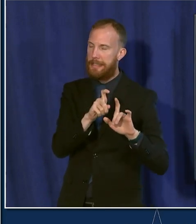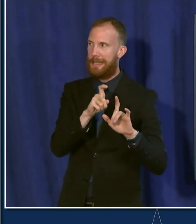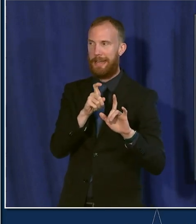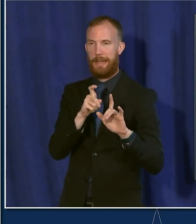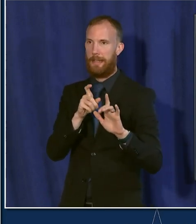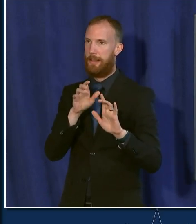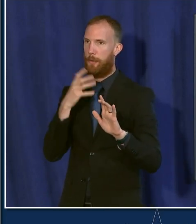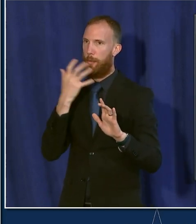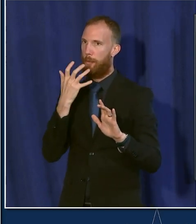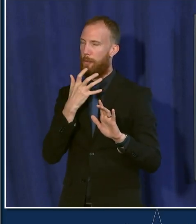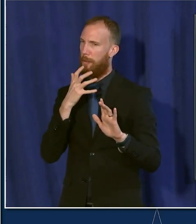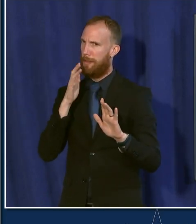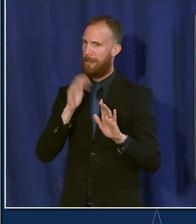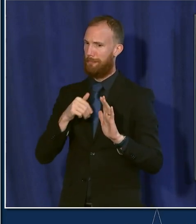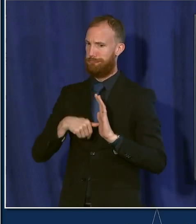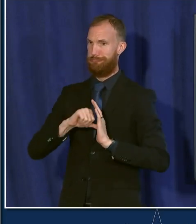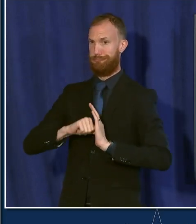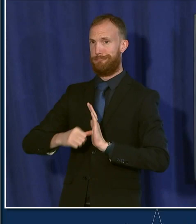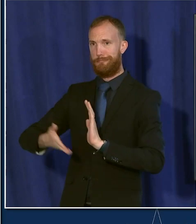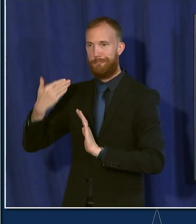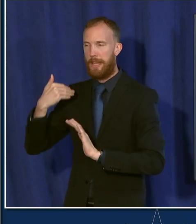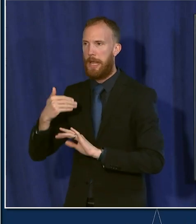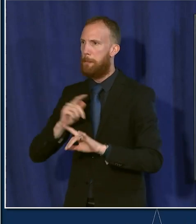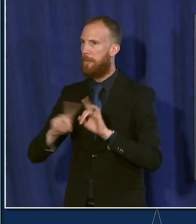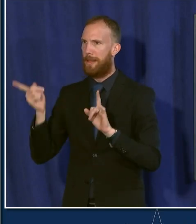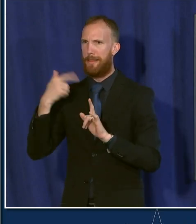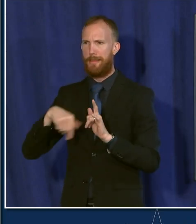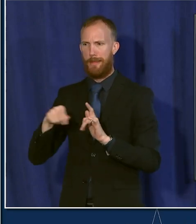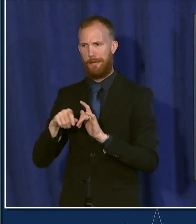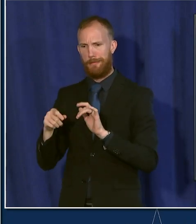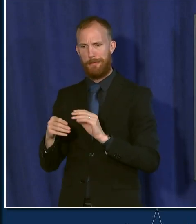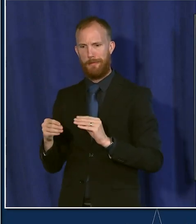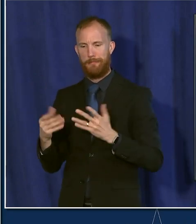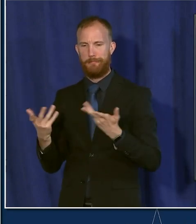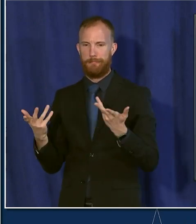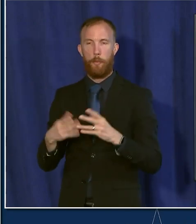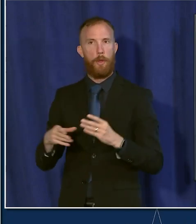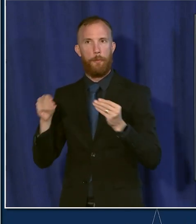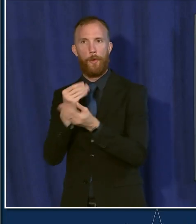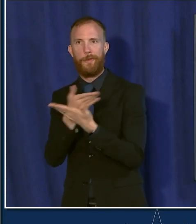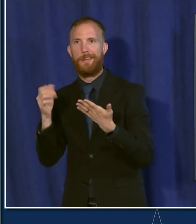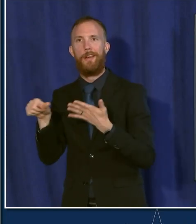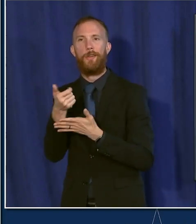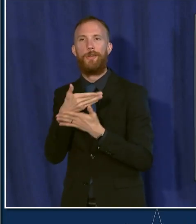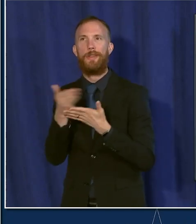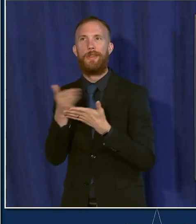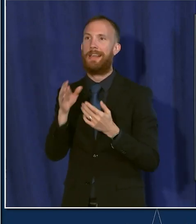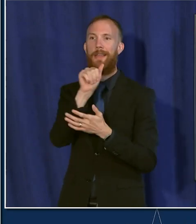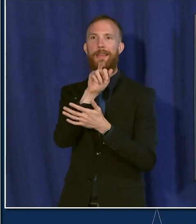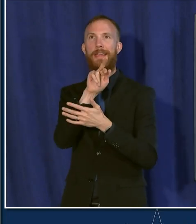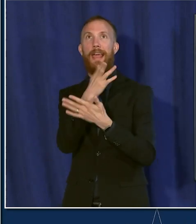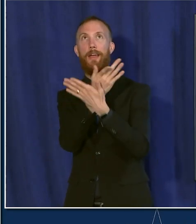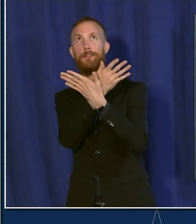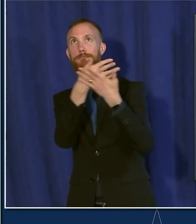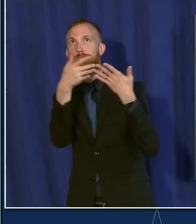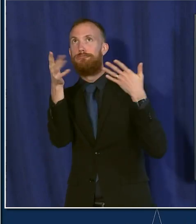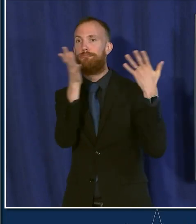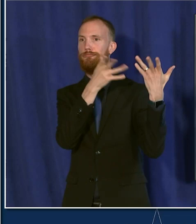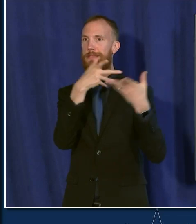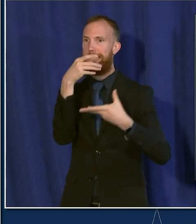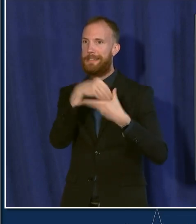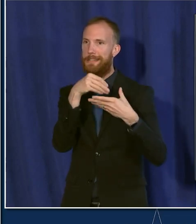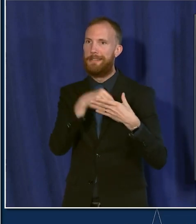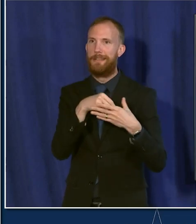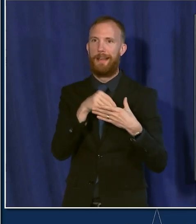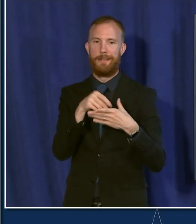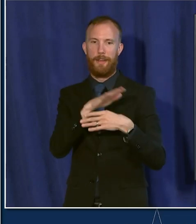gone beyond that too. Everything from they've looked at their air handling for any of their indoor spaces and improved that. They're doing all the